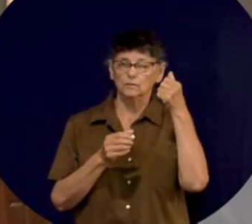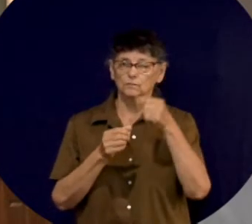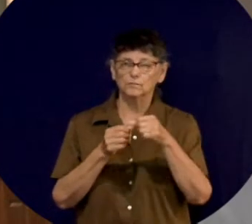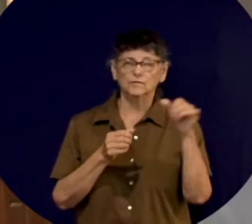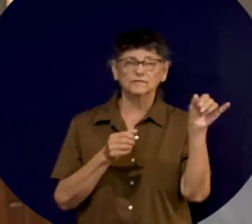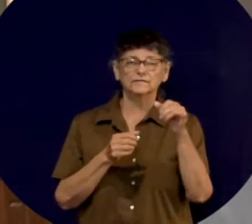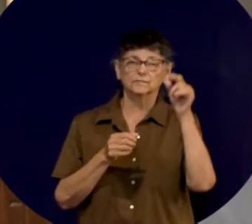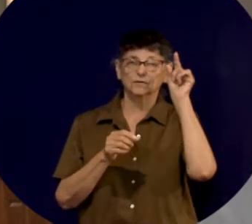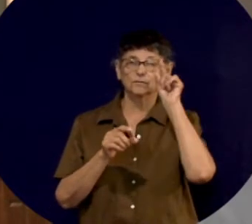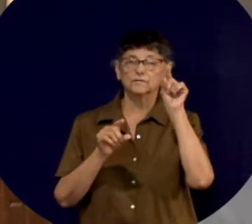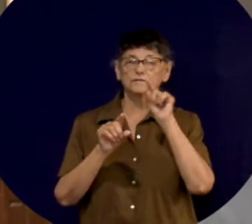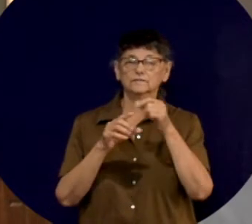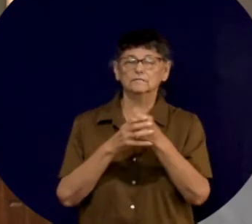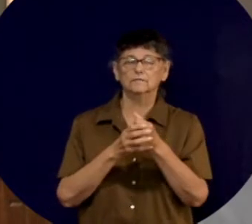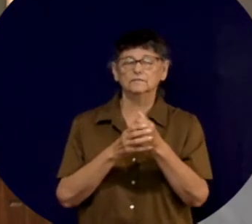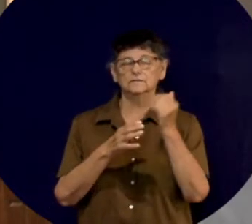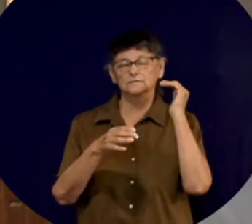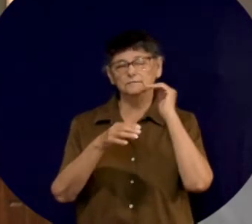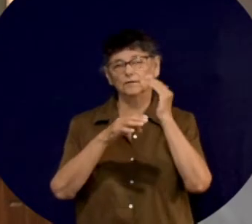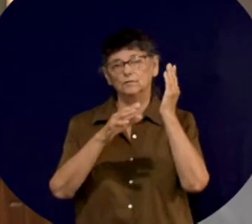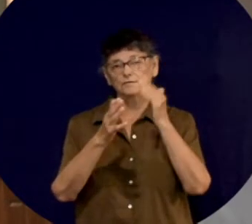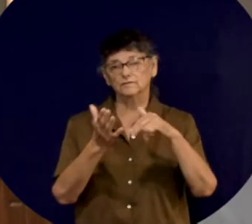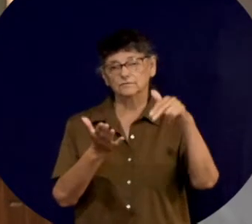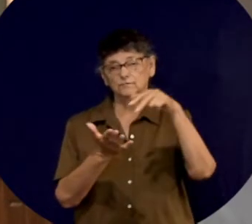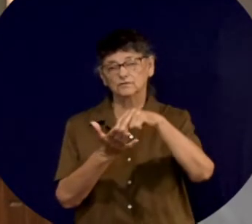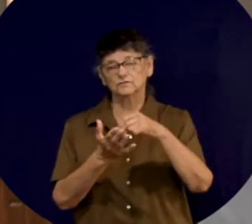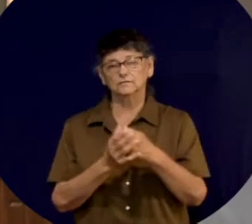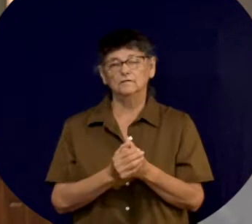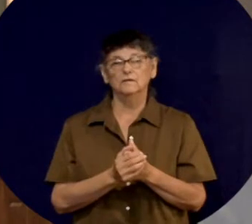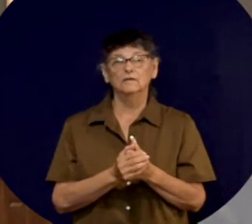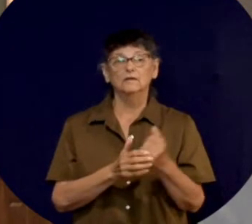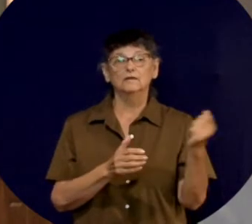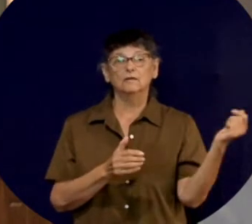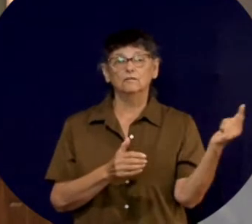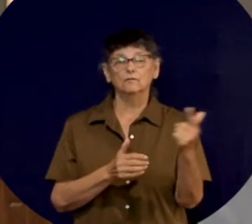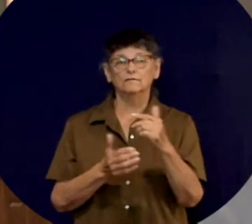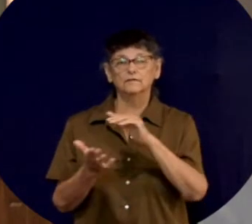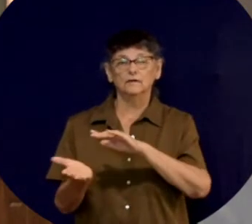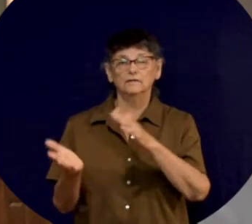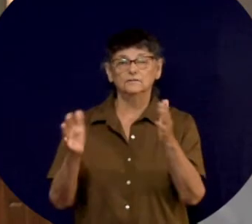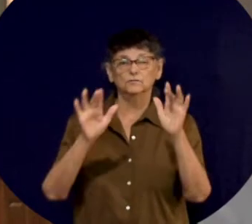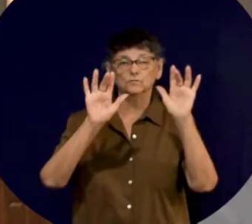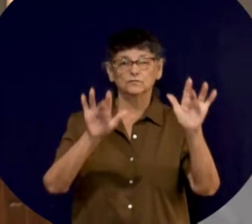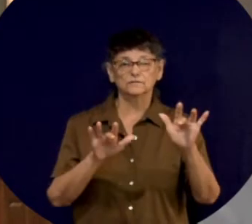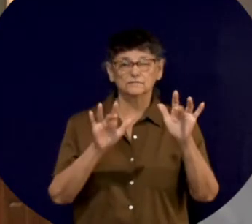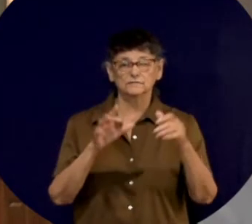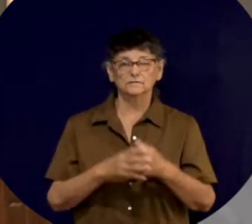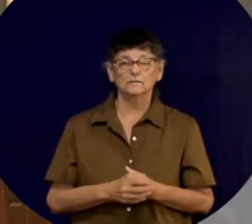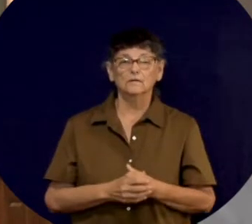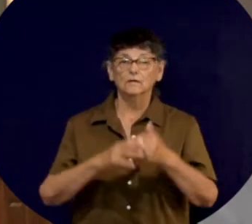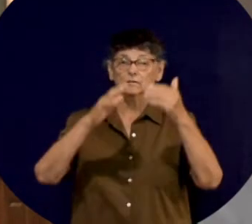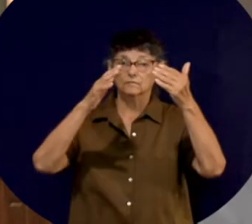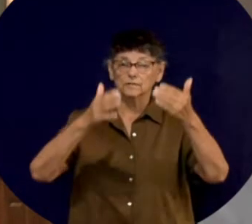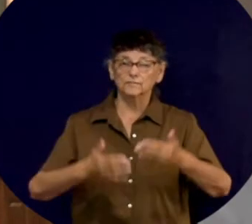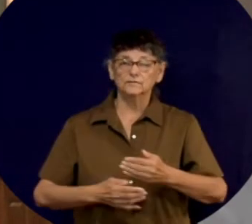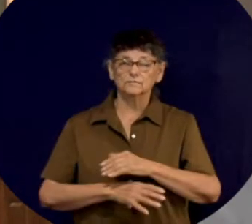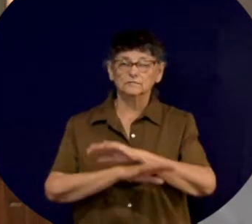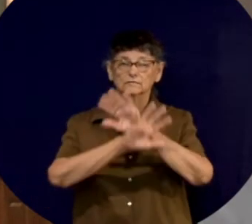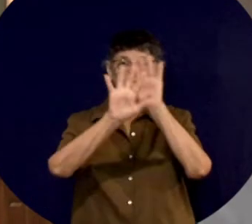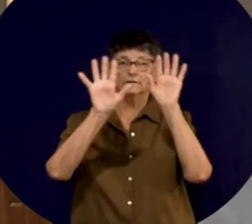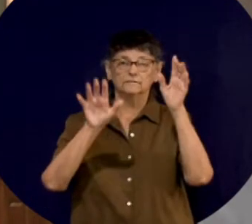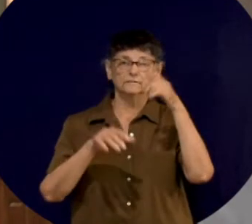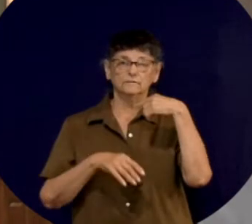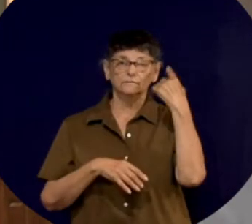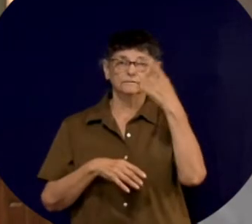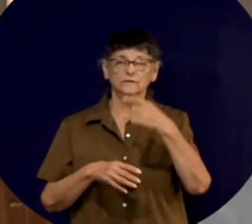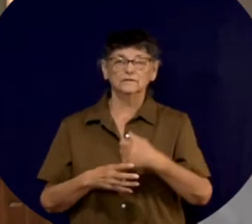Remember also our brothers and sisters who have fallen asleep in the hope of the resurrection, and all who have died in your mercy. Welcome them into